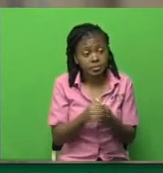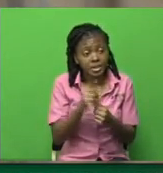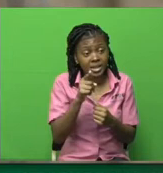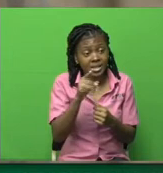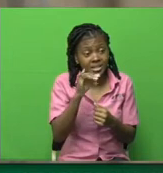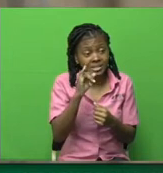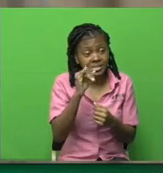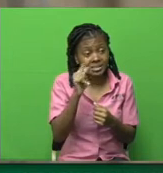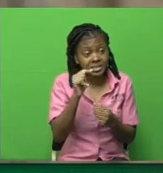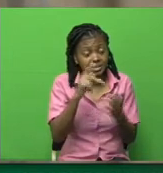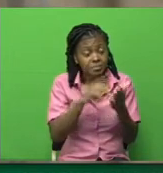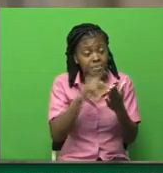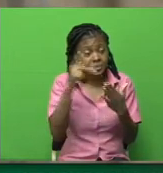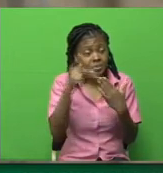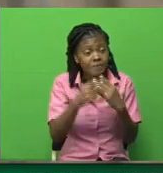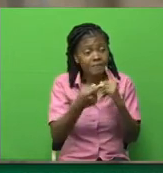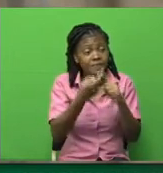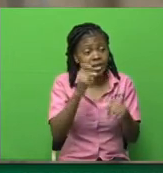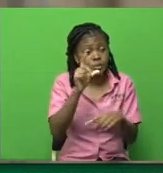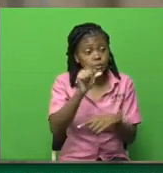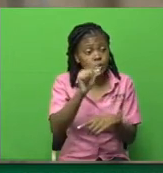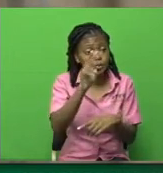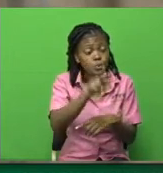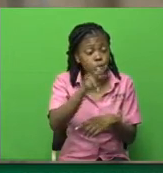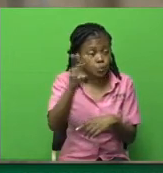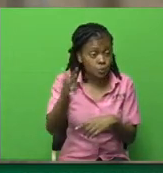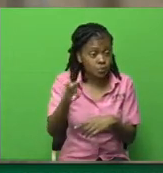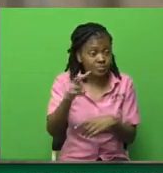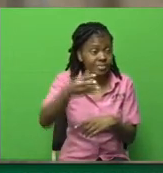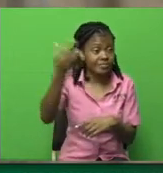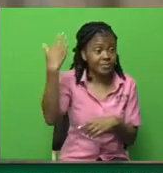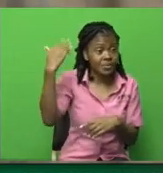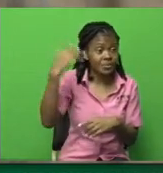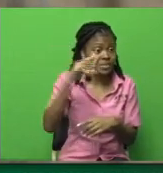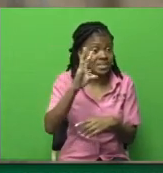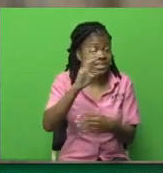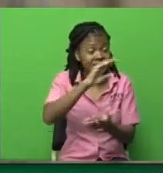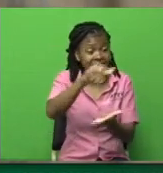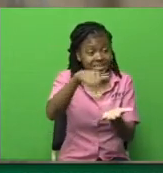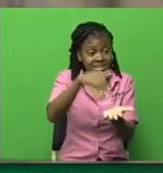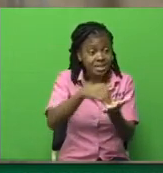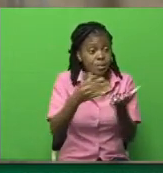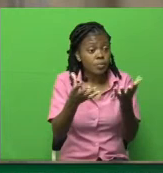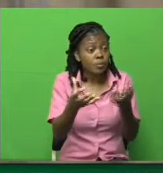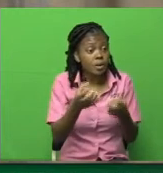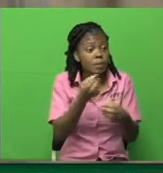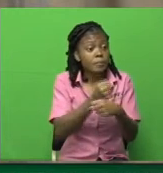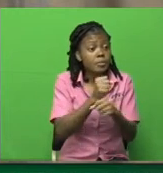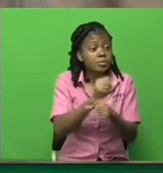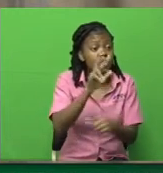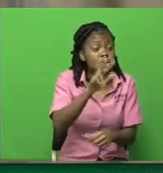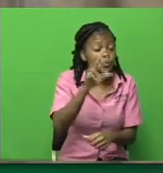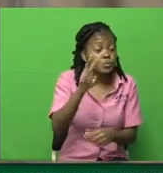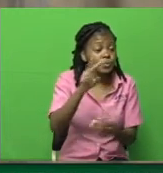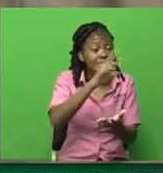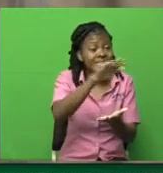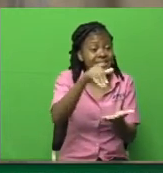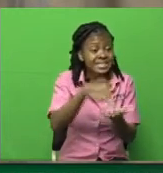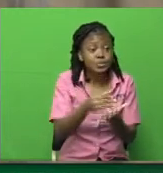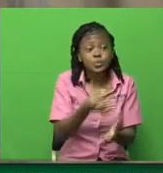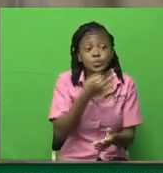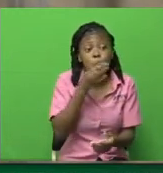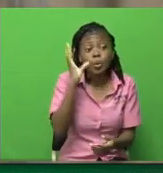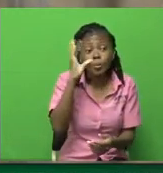2022 from the original six centers to 32 centers where well under which achieving our targets of 100 centers